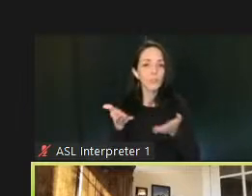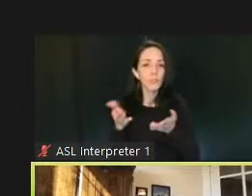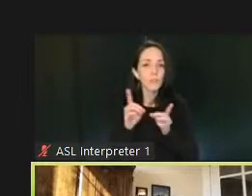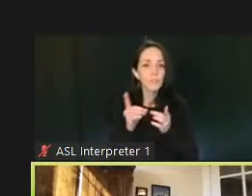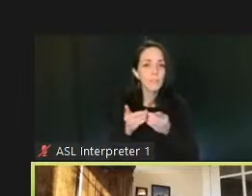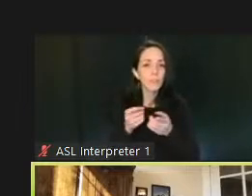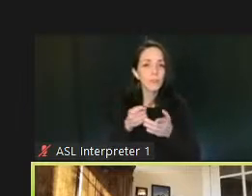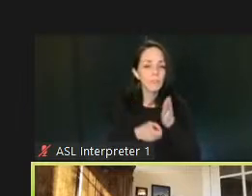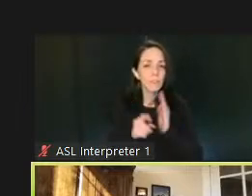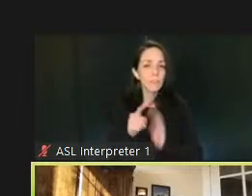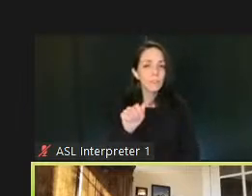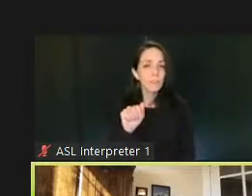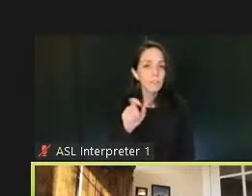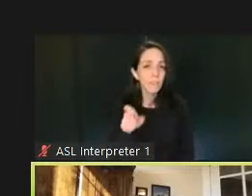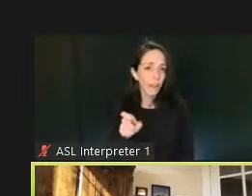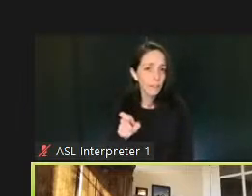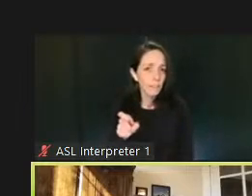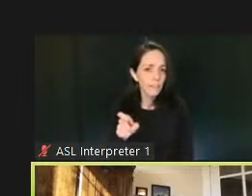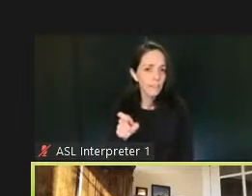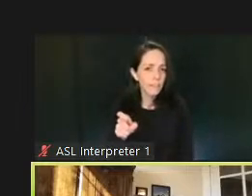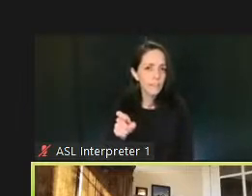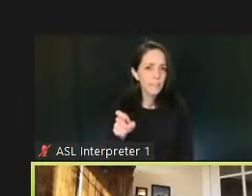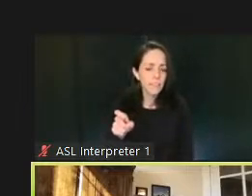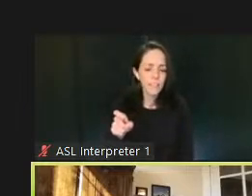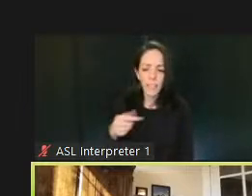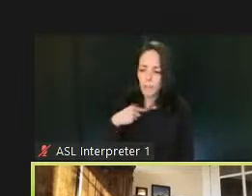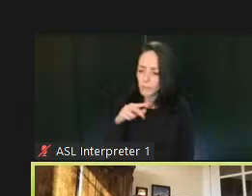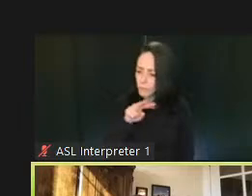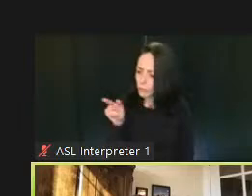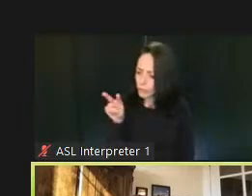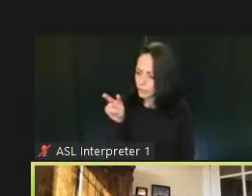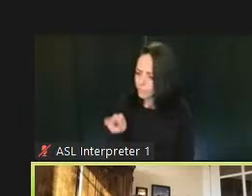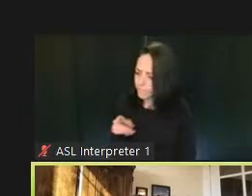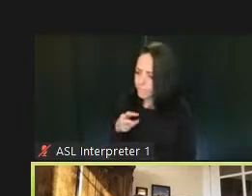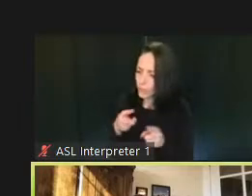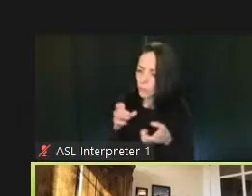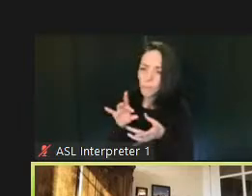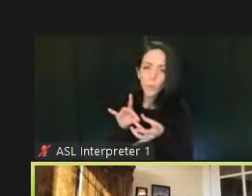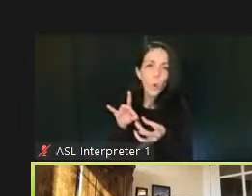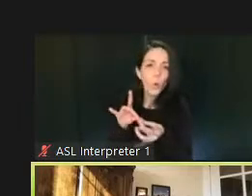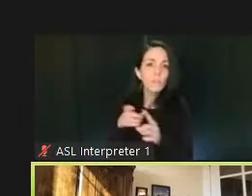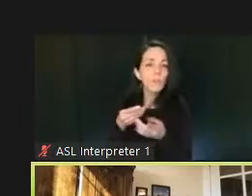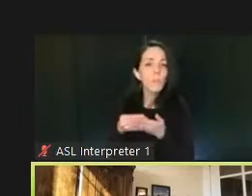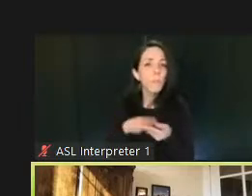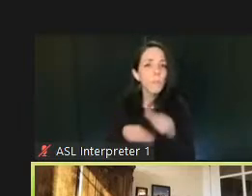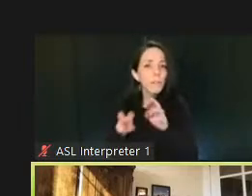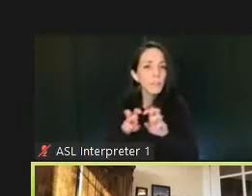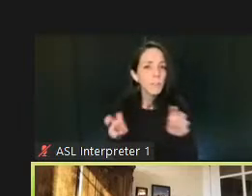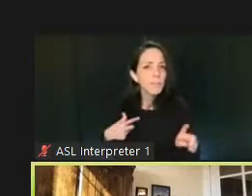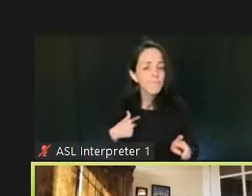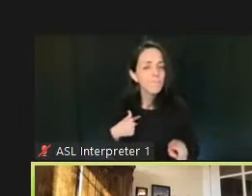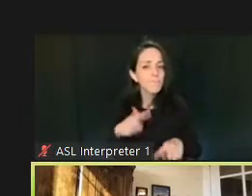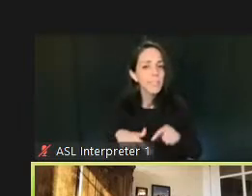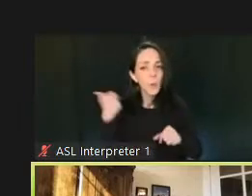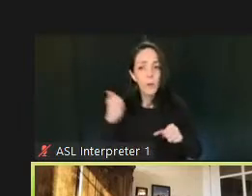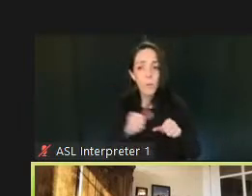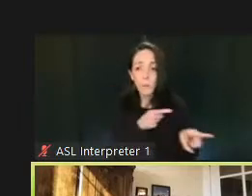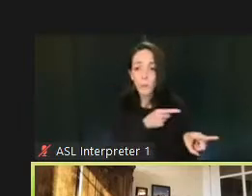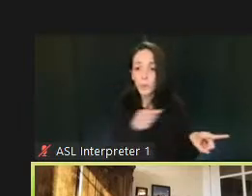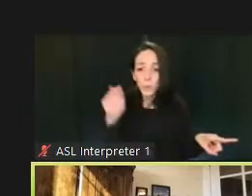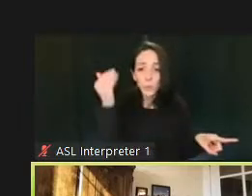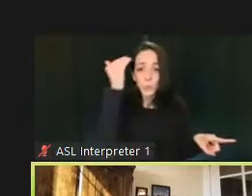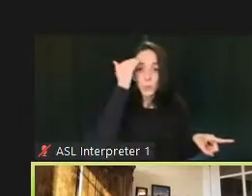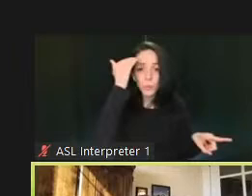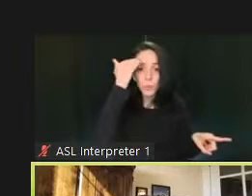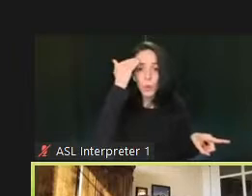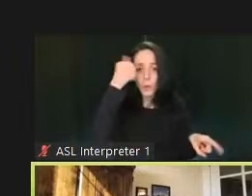I was trying to find my notes from the budget committee, and if anybody could refresh my memory on what we